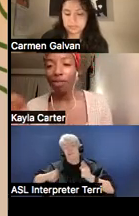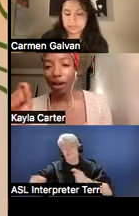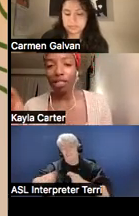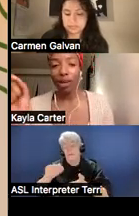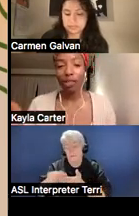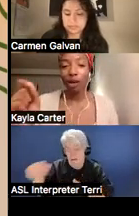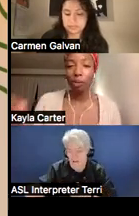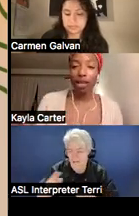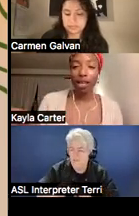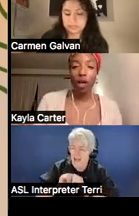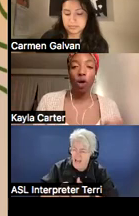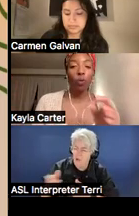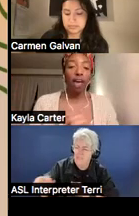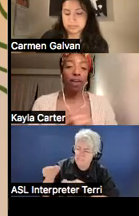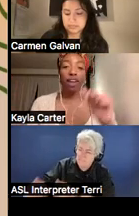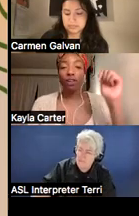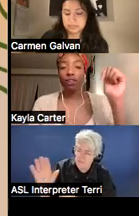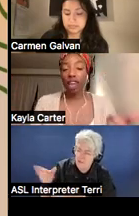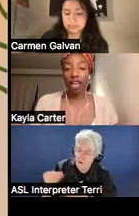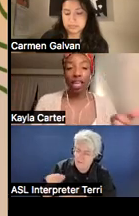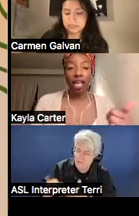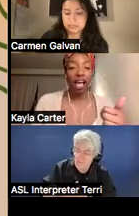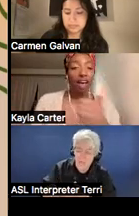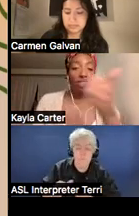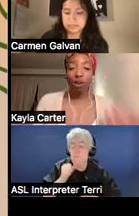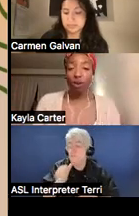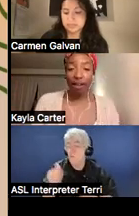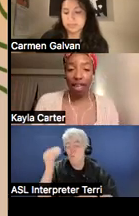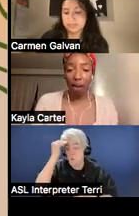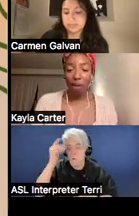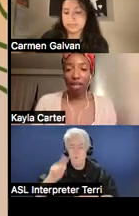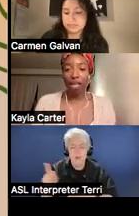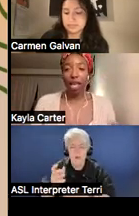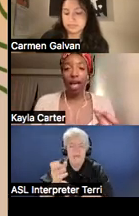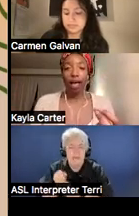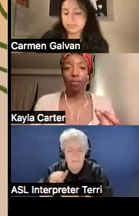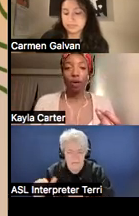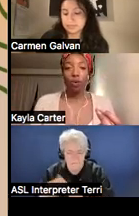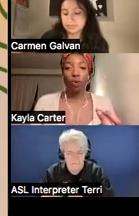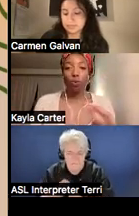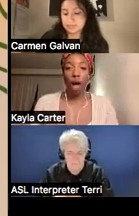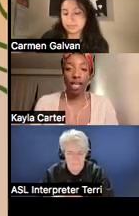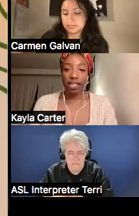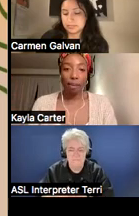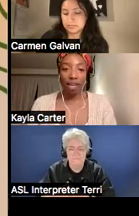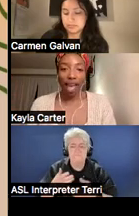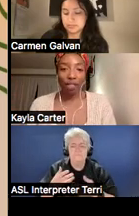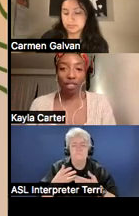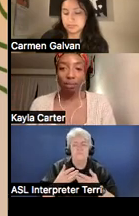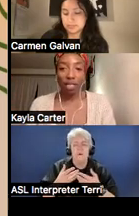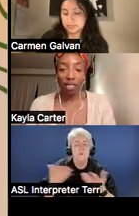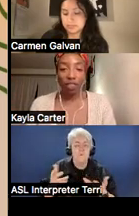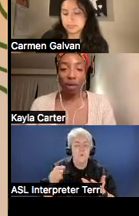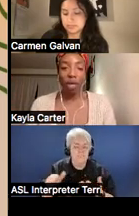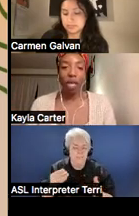how they are spending their money without an understanding of how they arrived at that money, what that money